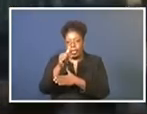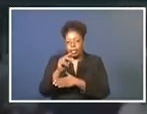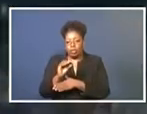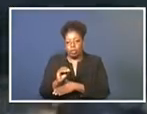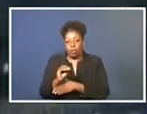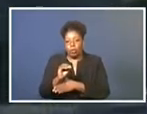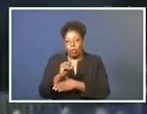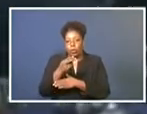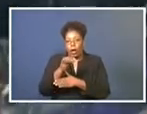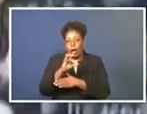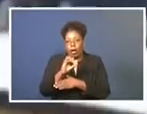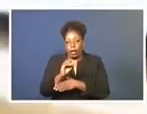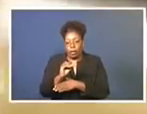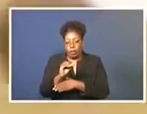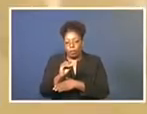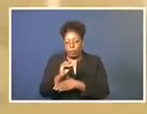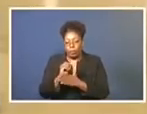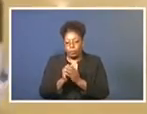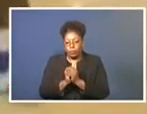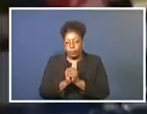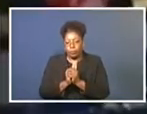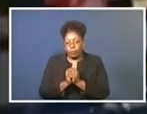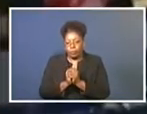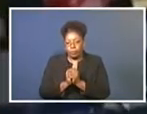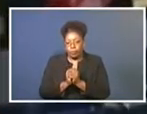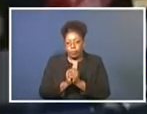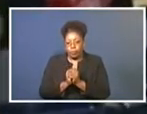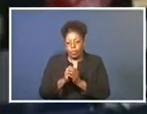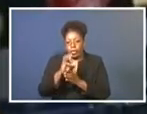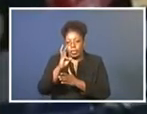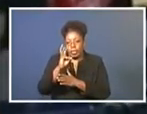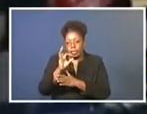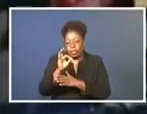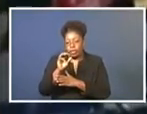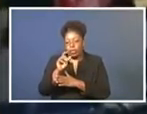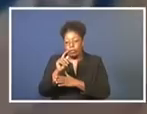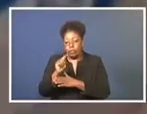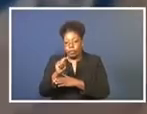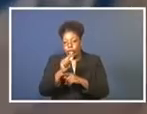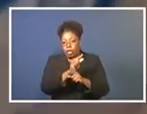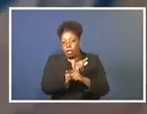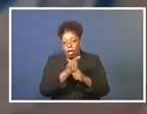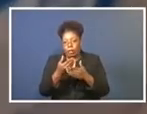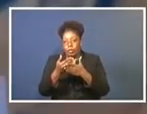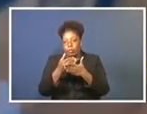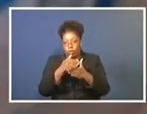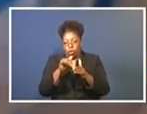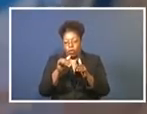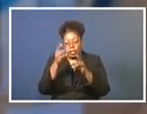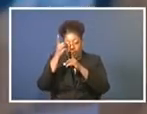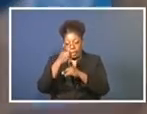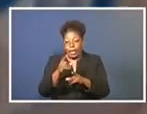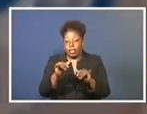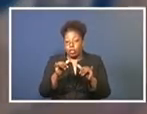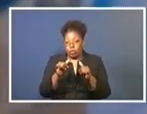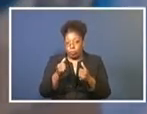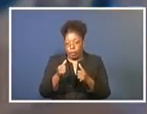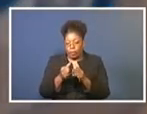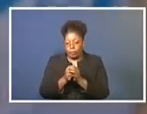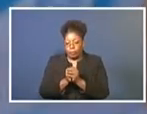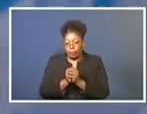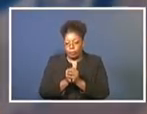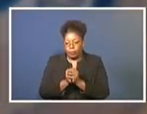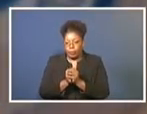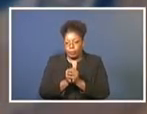Ohio Bobcats. The 6 foot guard was a 3-star recruit before agreeing to play for Akron. Clark averaged 17 points and